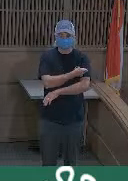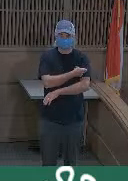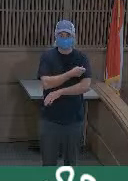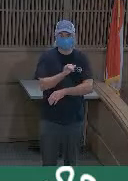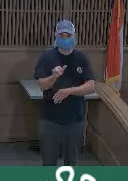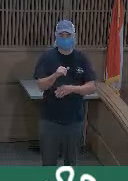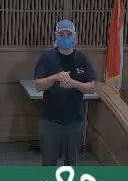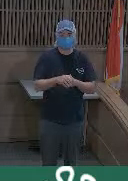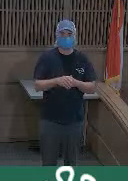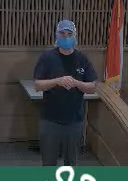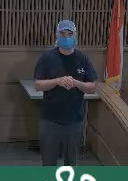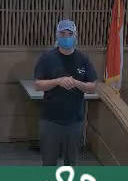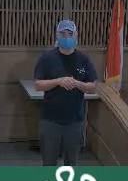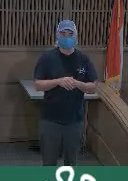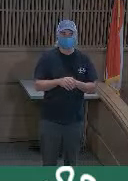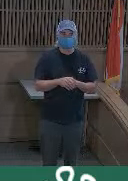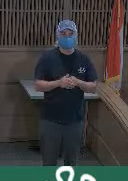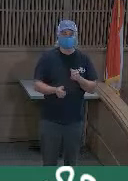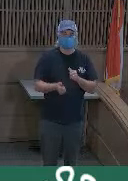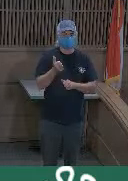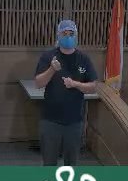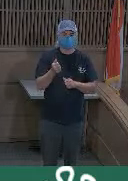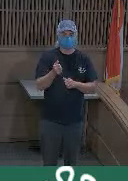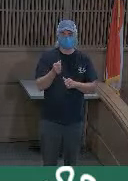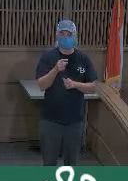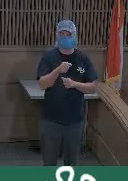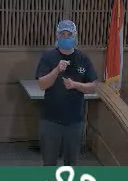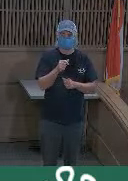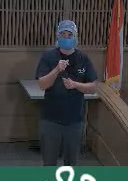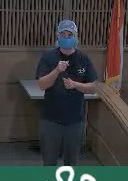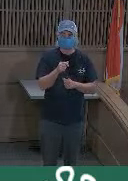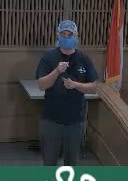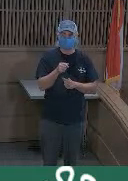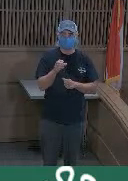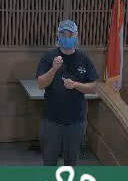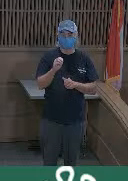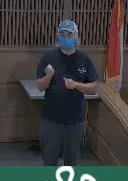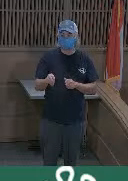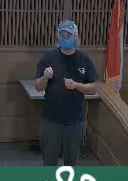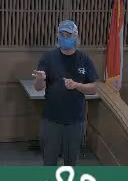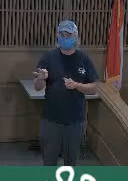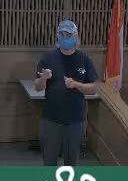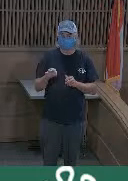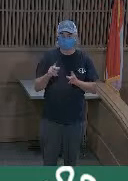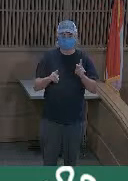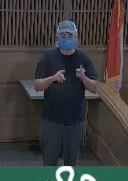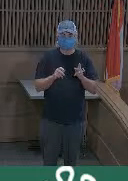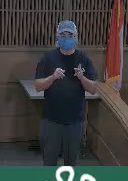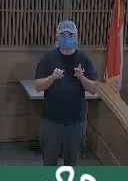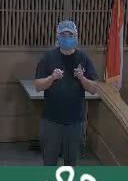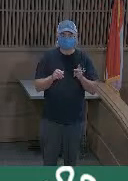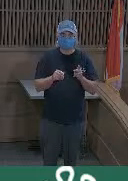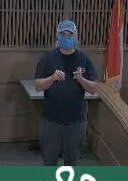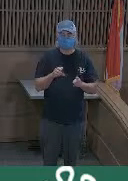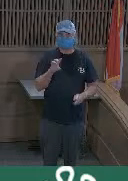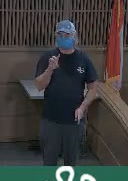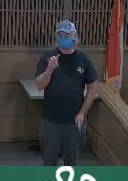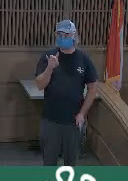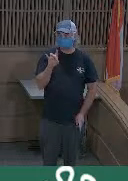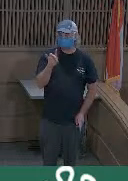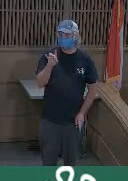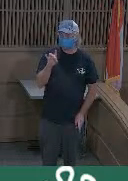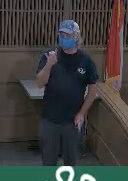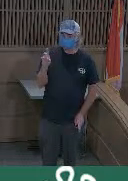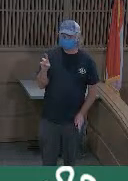overwhelmingly are ones who have not been vaccinated. I think that our percentage of inpatients with COVID, 87% of those have not